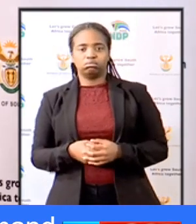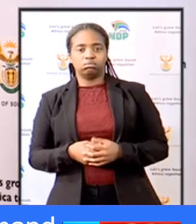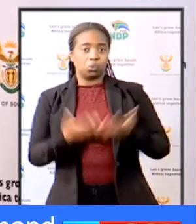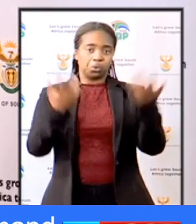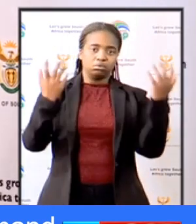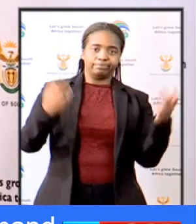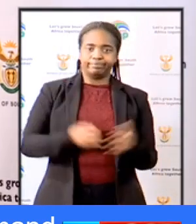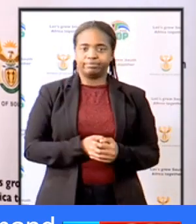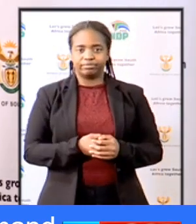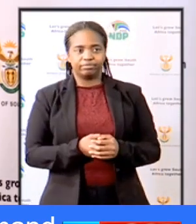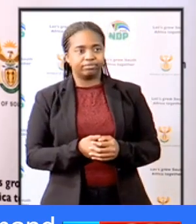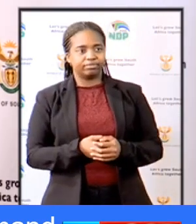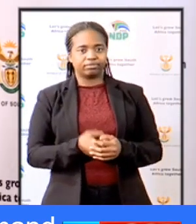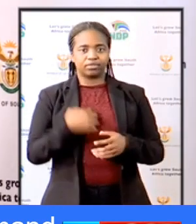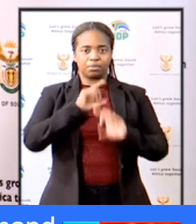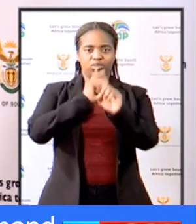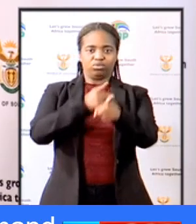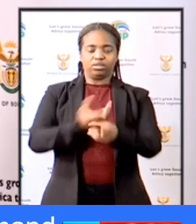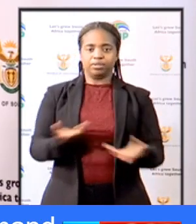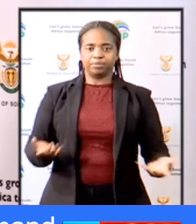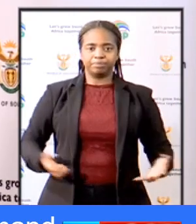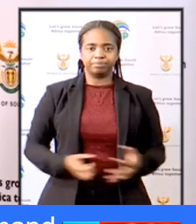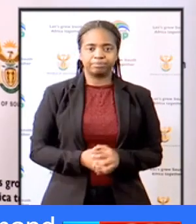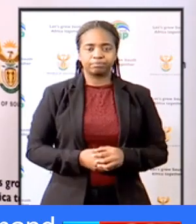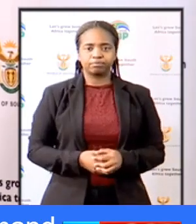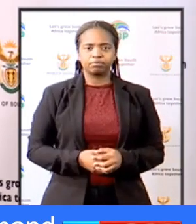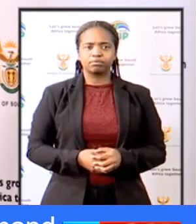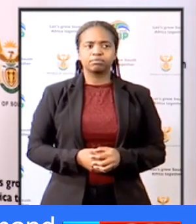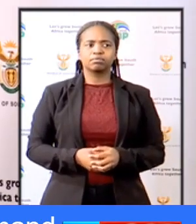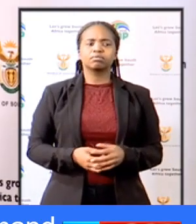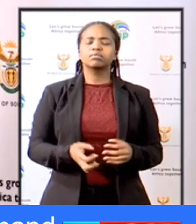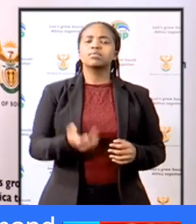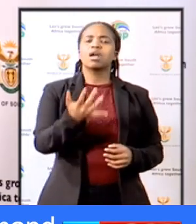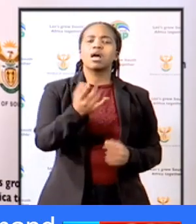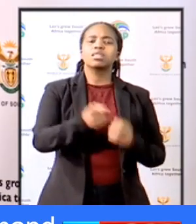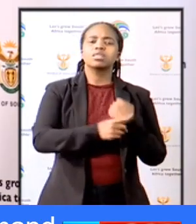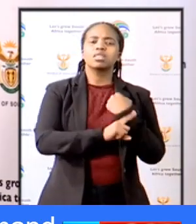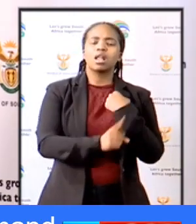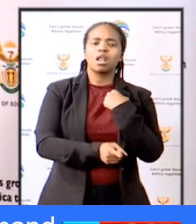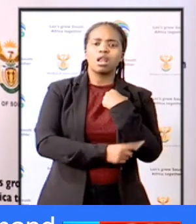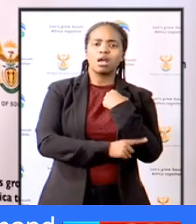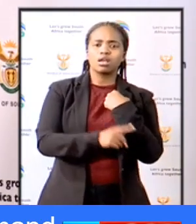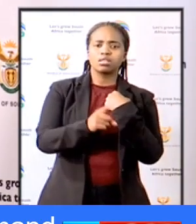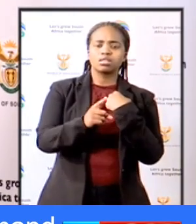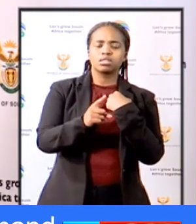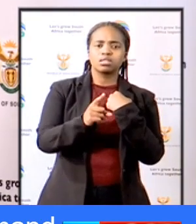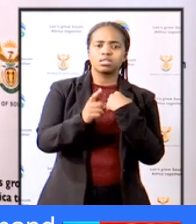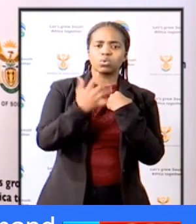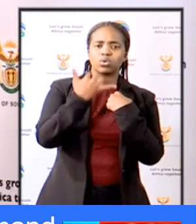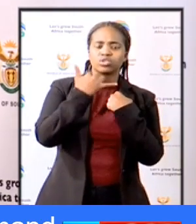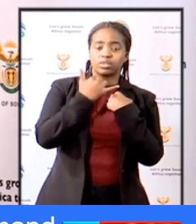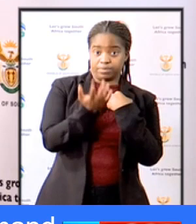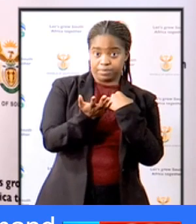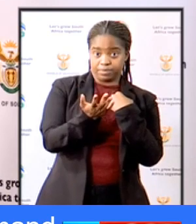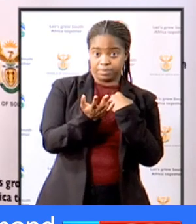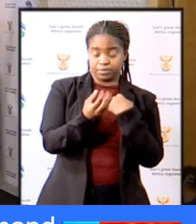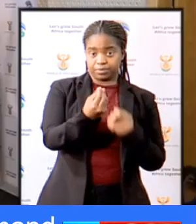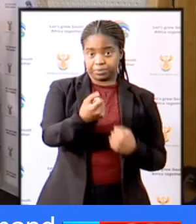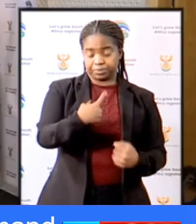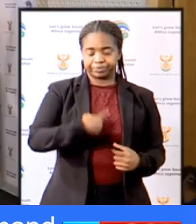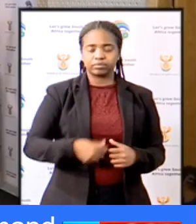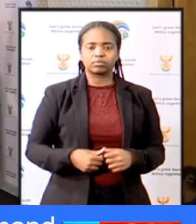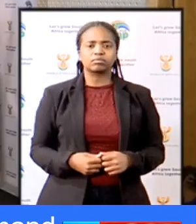Well, I think I've answered your question. Can we take the last question before we take the second round, Nangal?